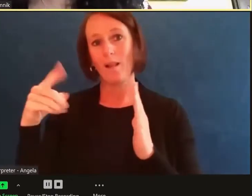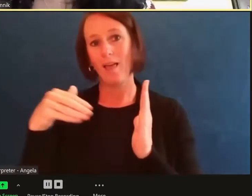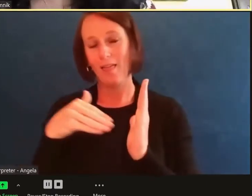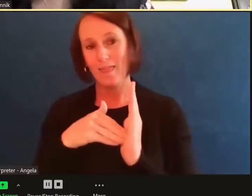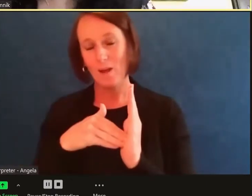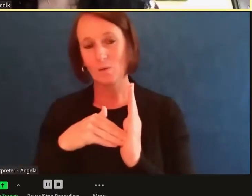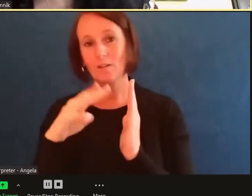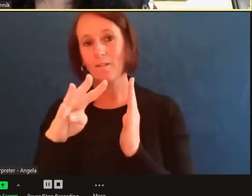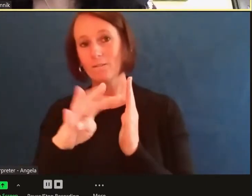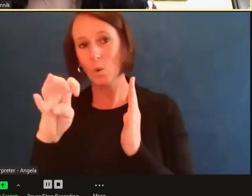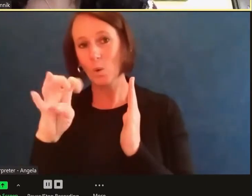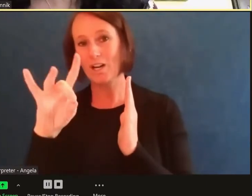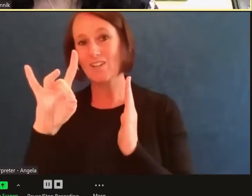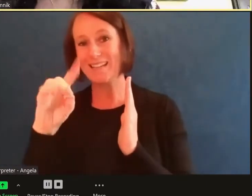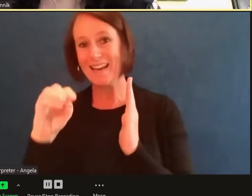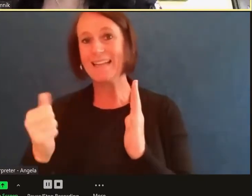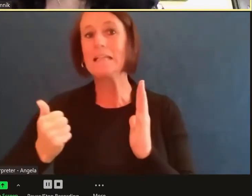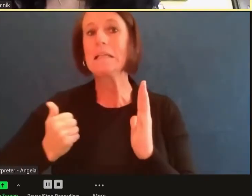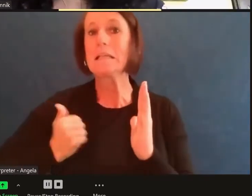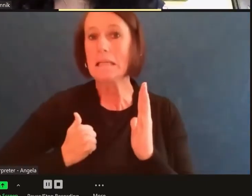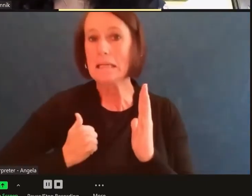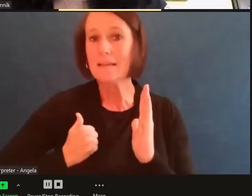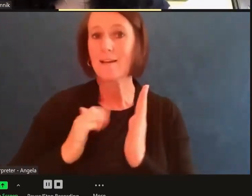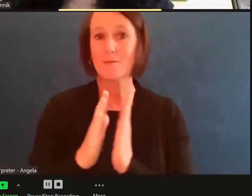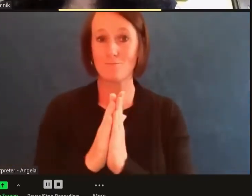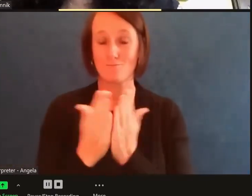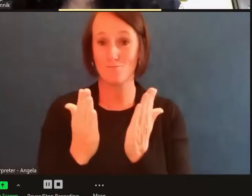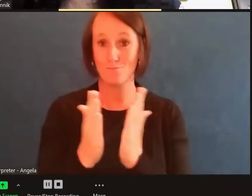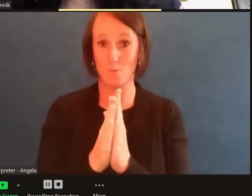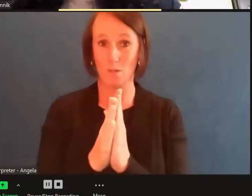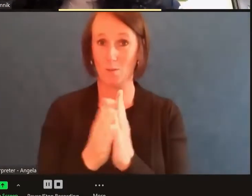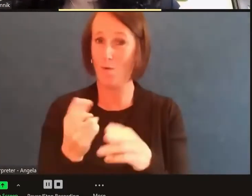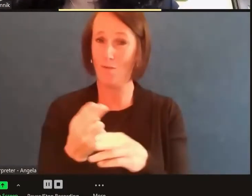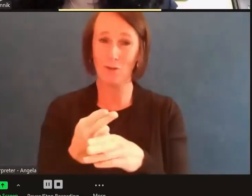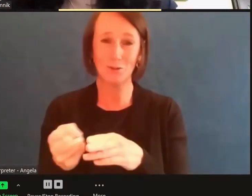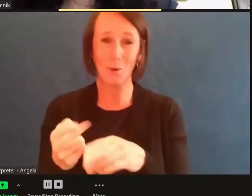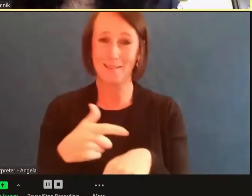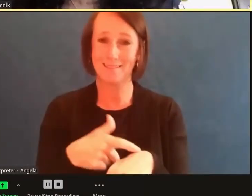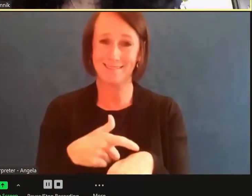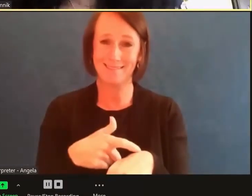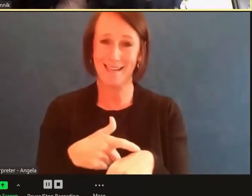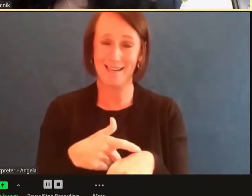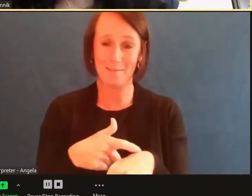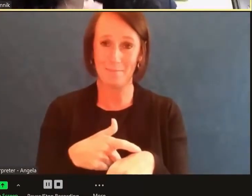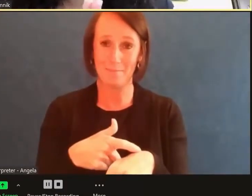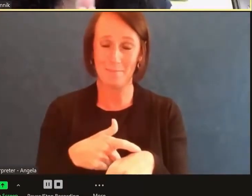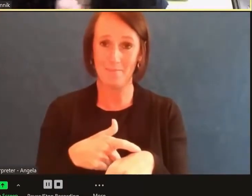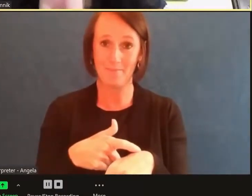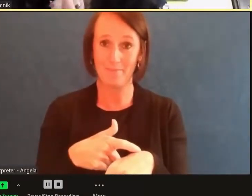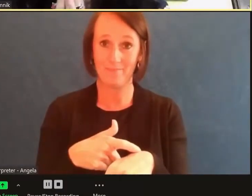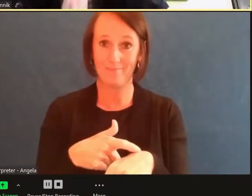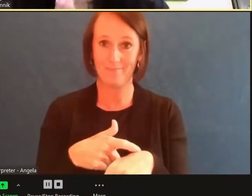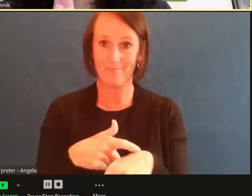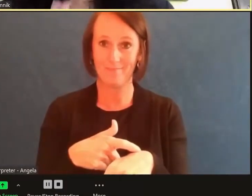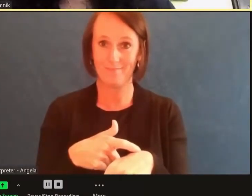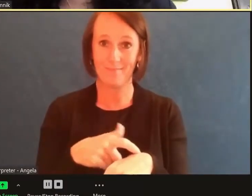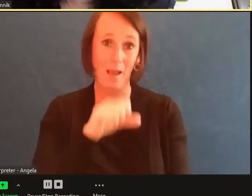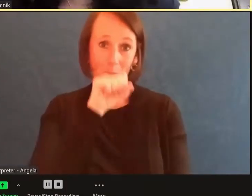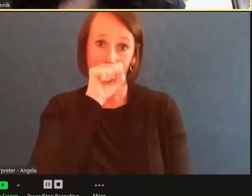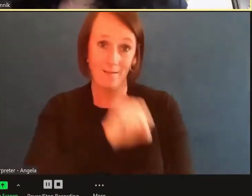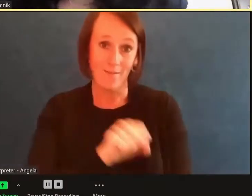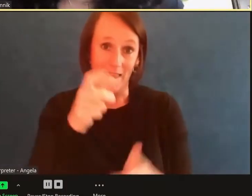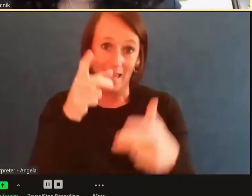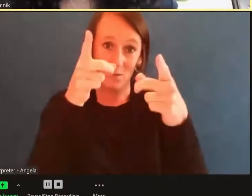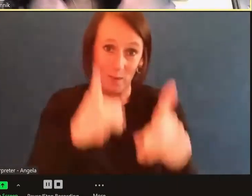1,484 Canadian books over a very short period of time. Like, I would love that to happen in